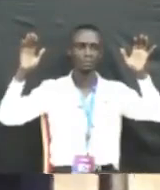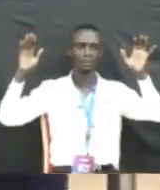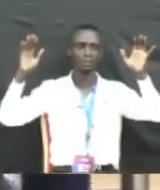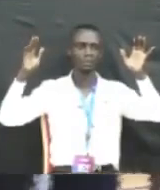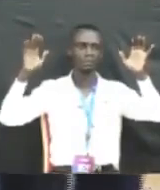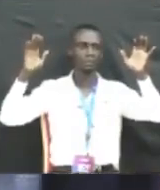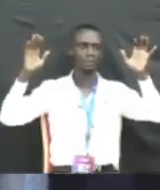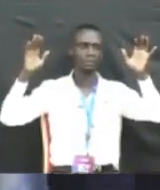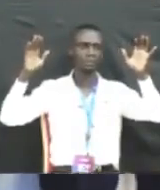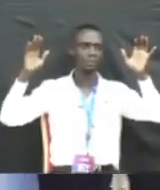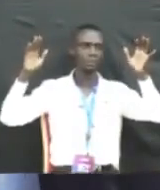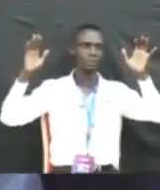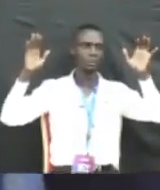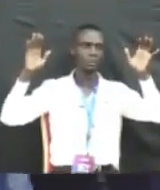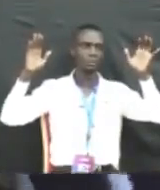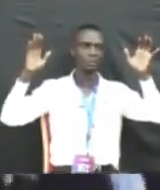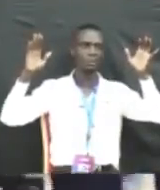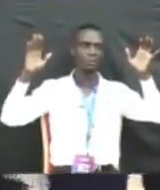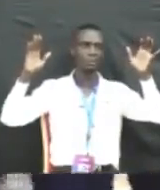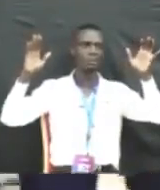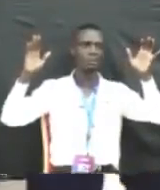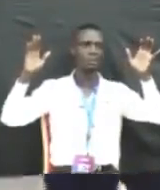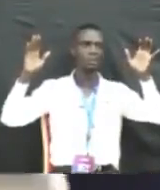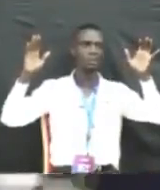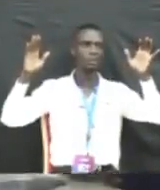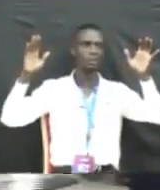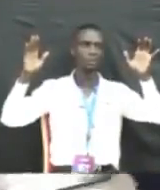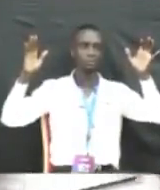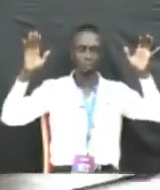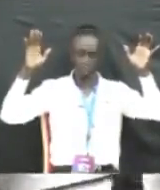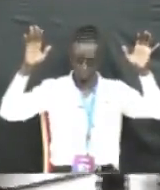Let's put our hands together for our revered.